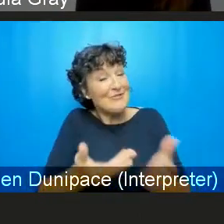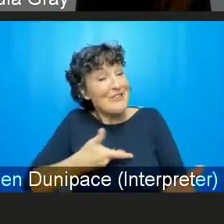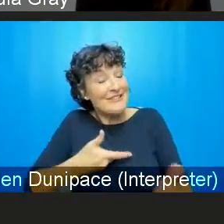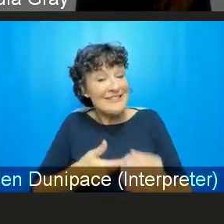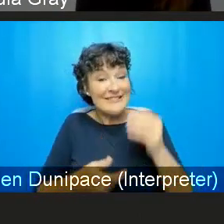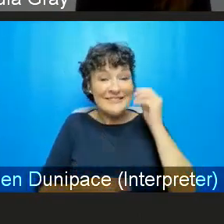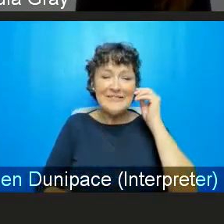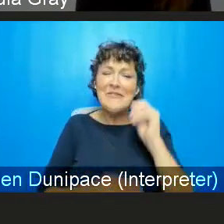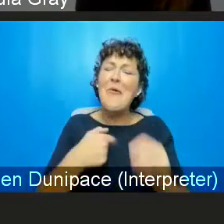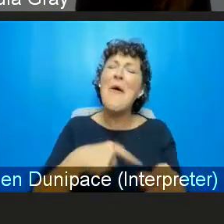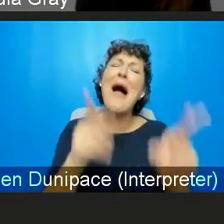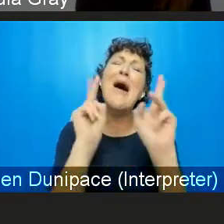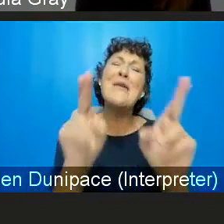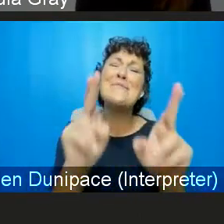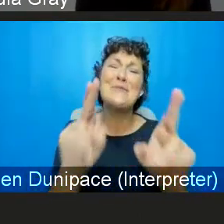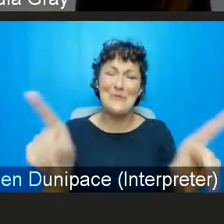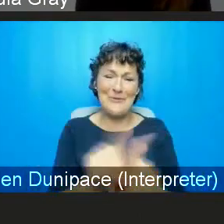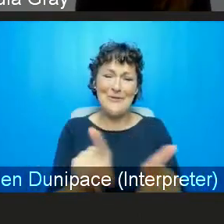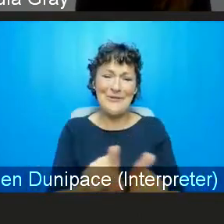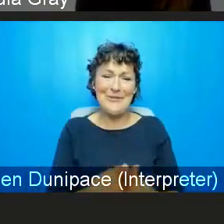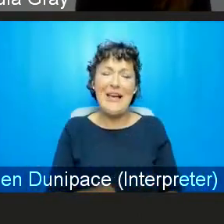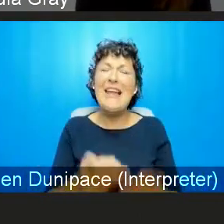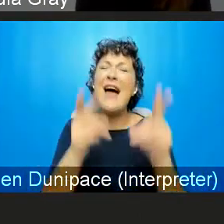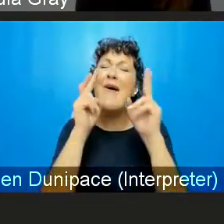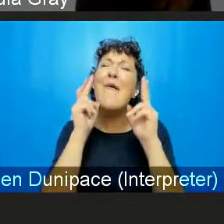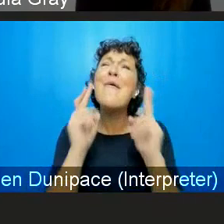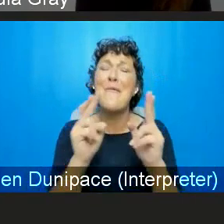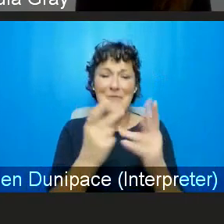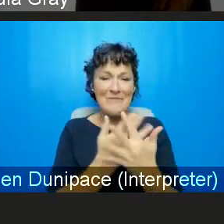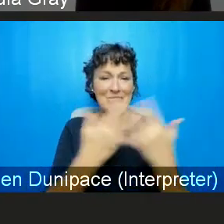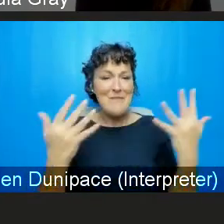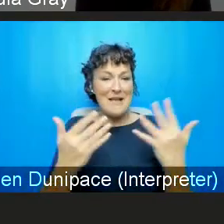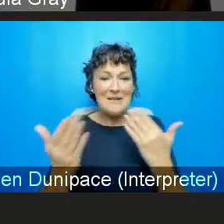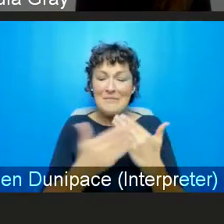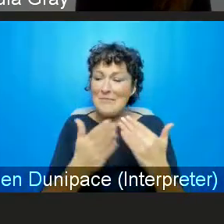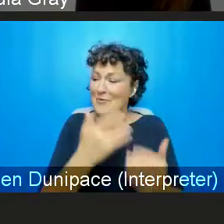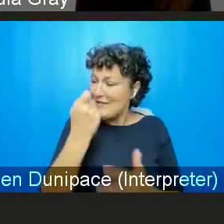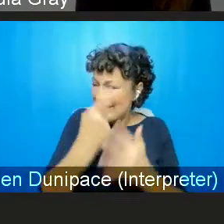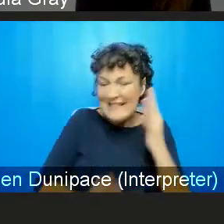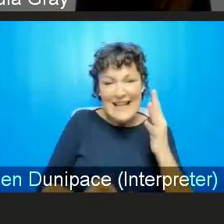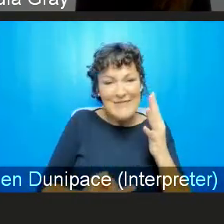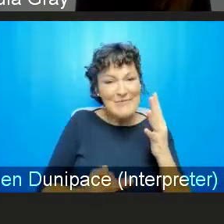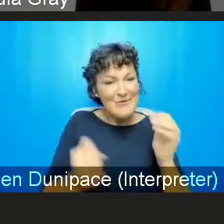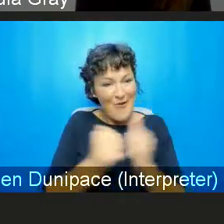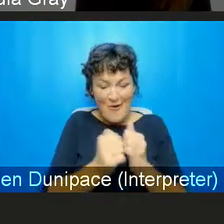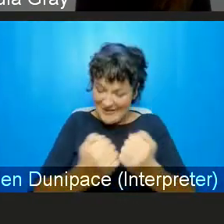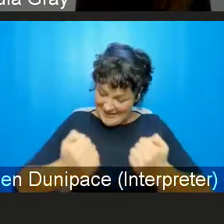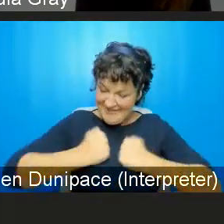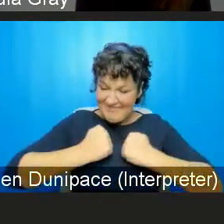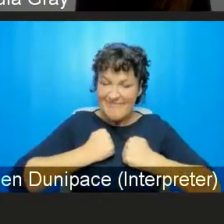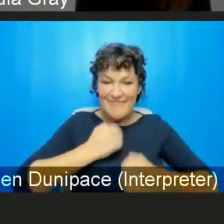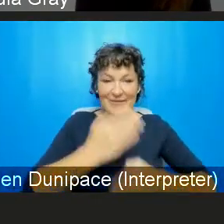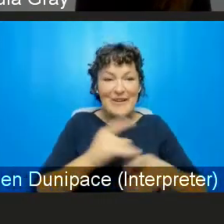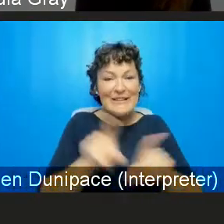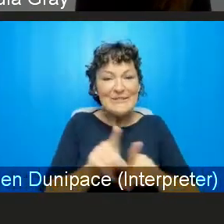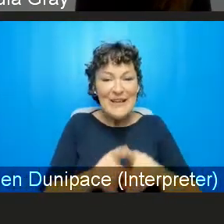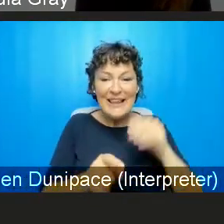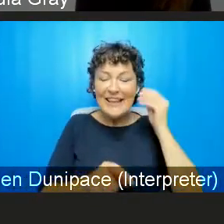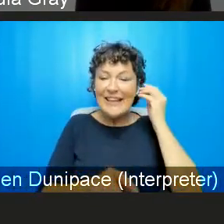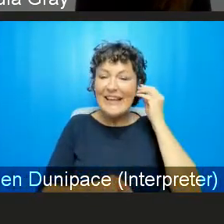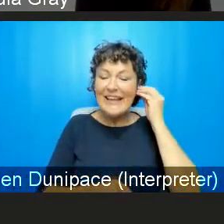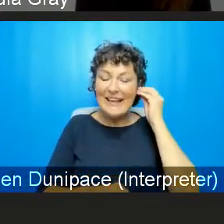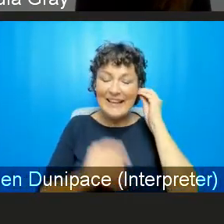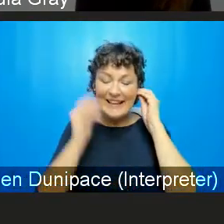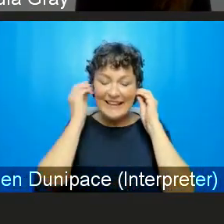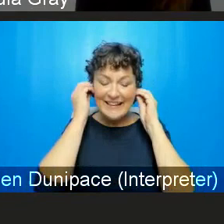Absolutely, I hope so too, and I hope we have many more disabled colleagues next session as well. Alex, and then